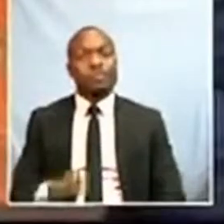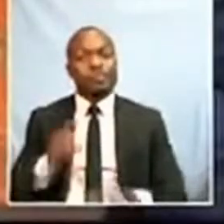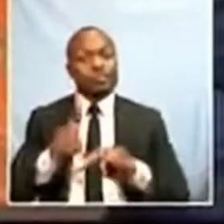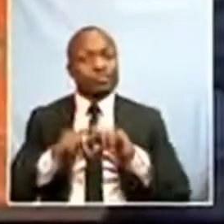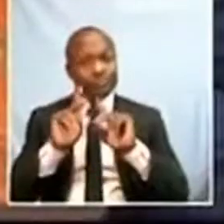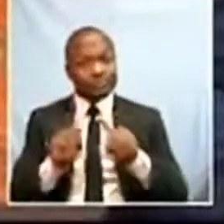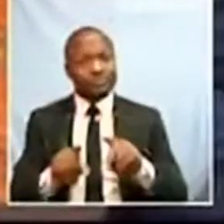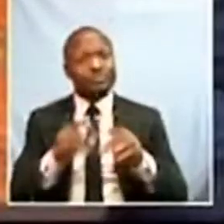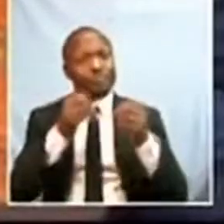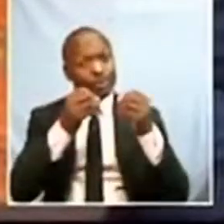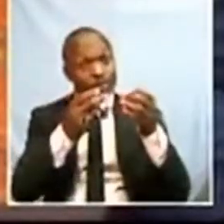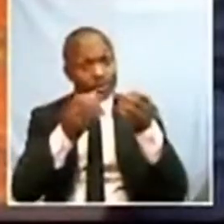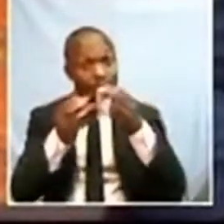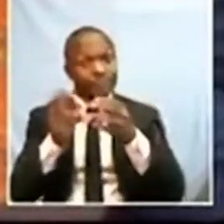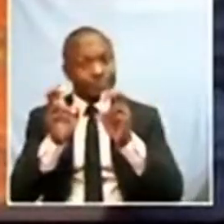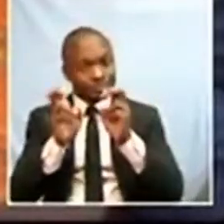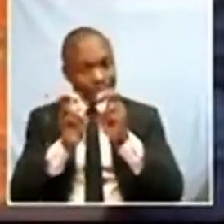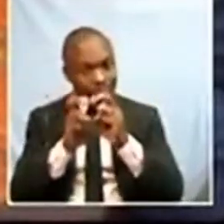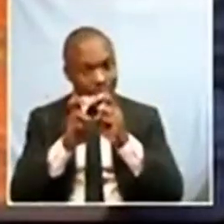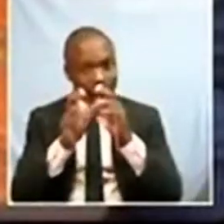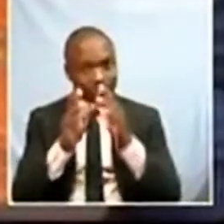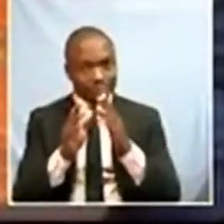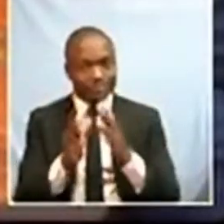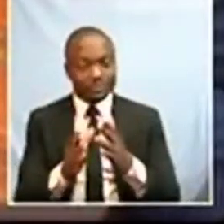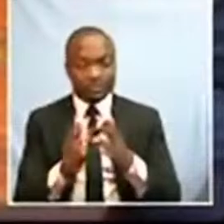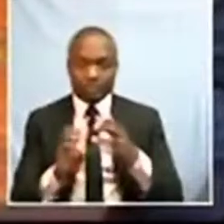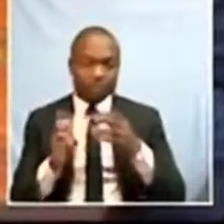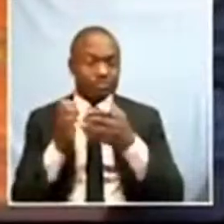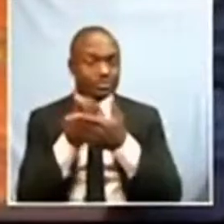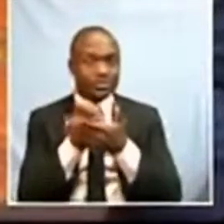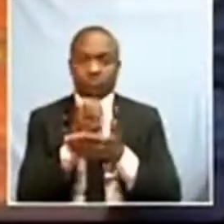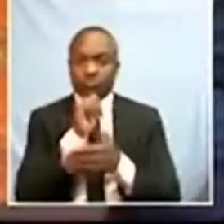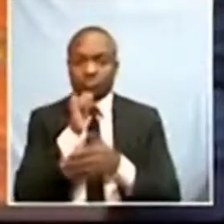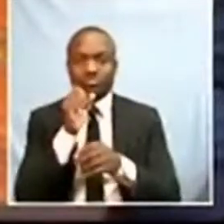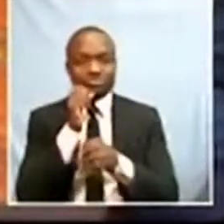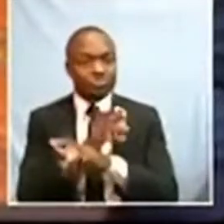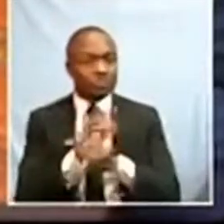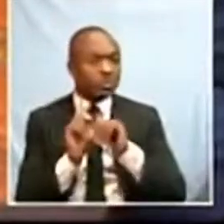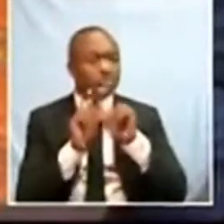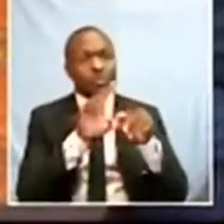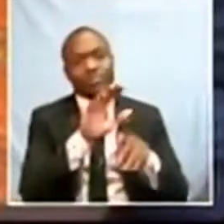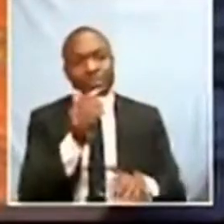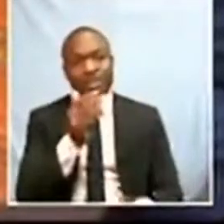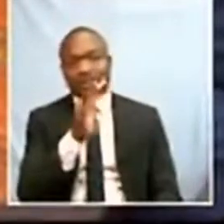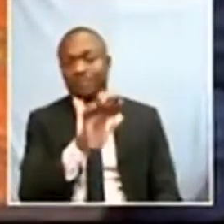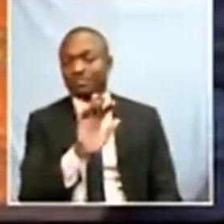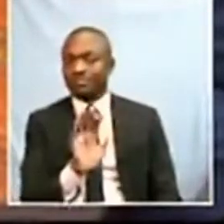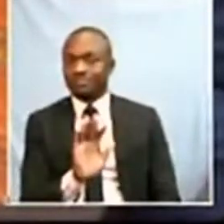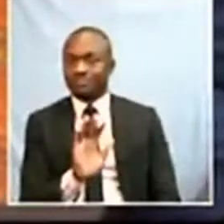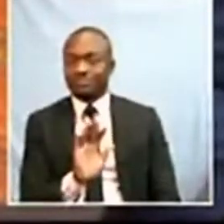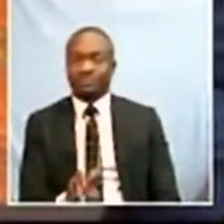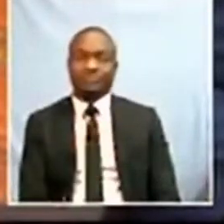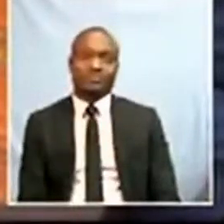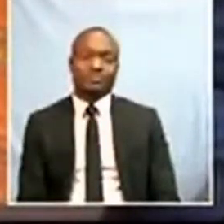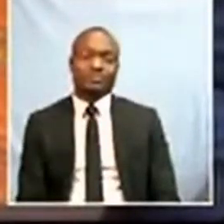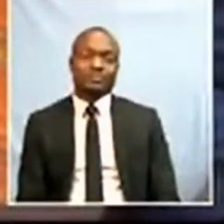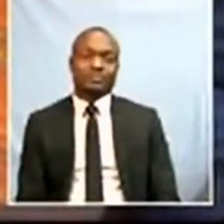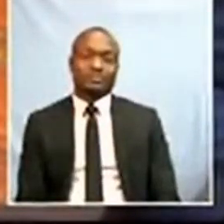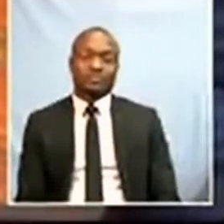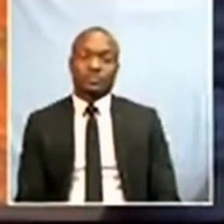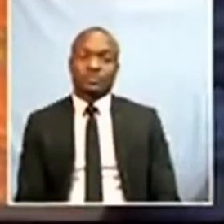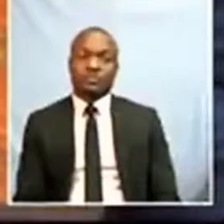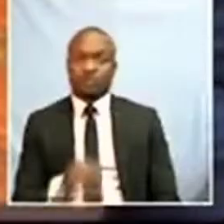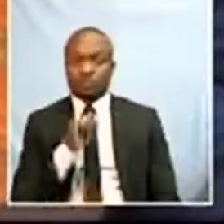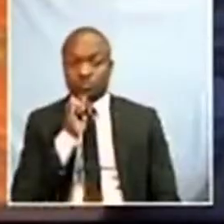Chair, most of the contractors that we engaged were not willing to go back on site. So, Chair, we could